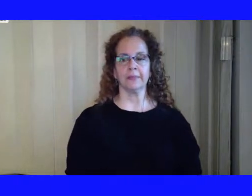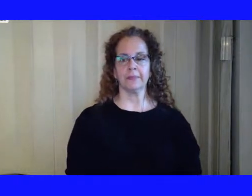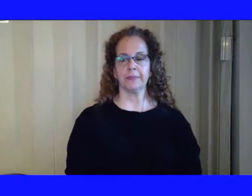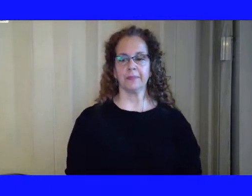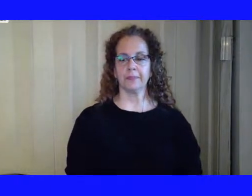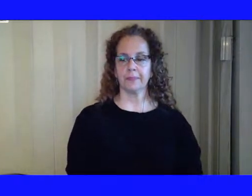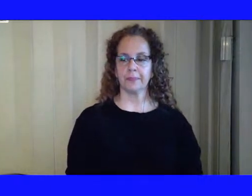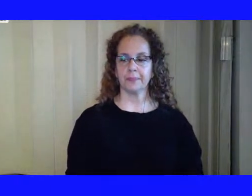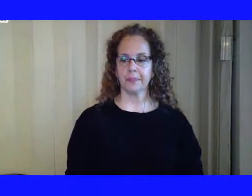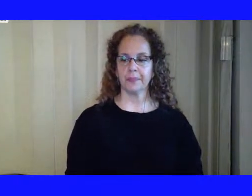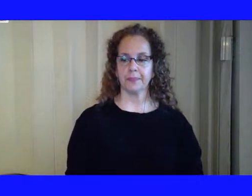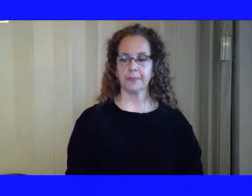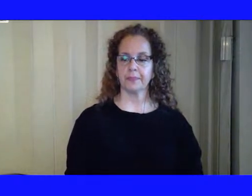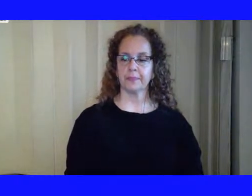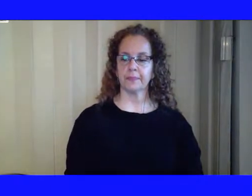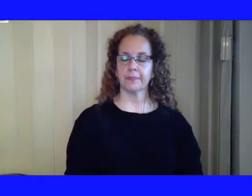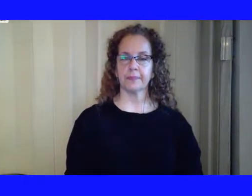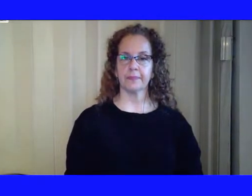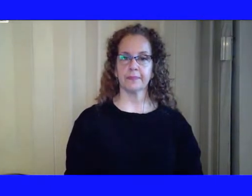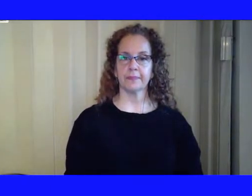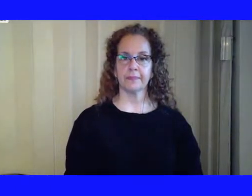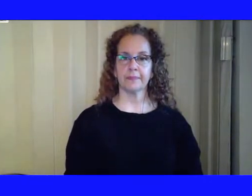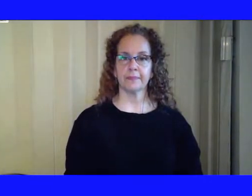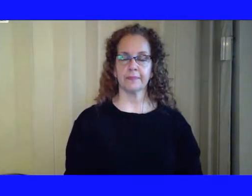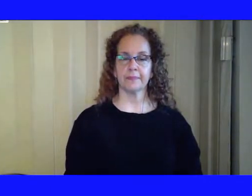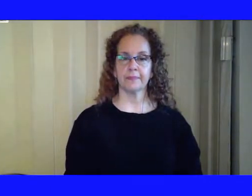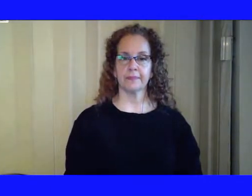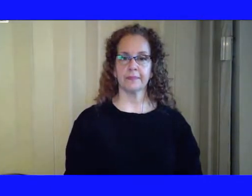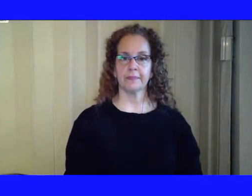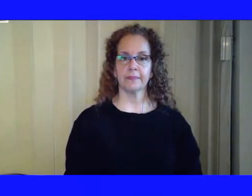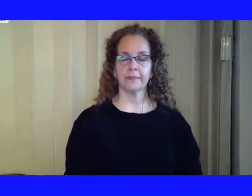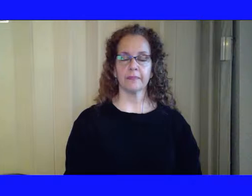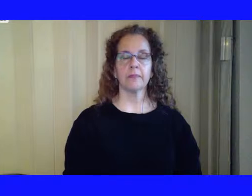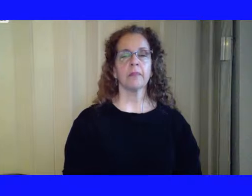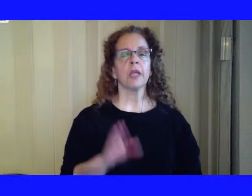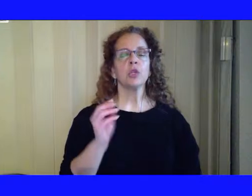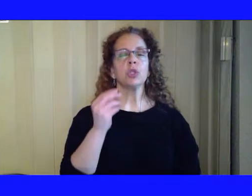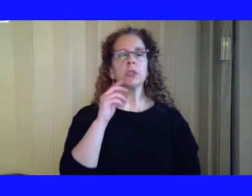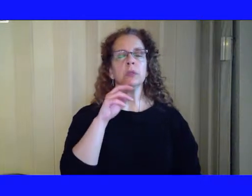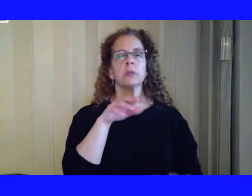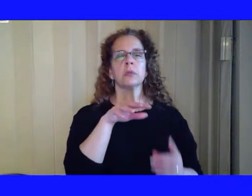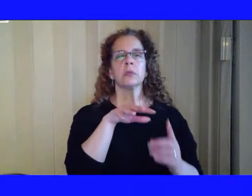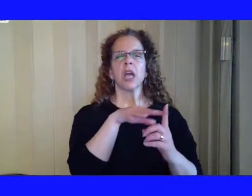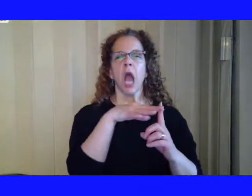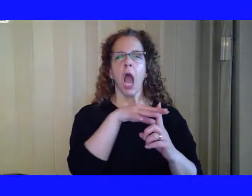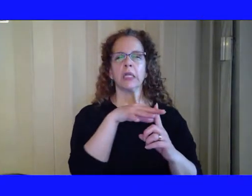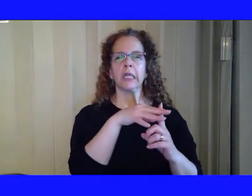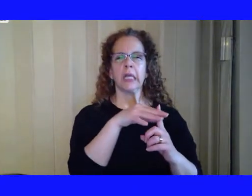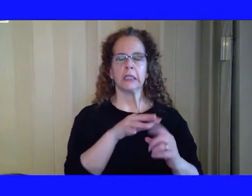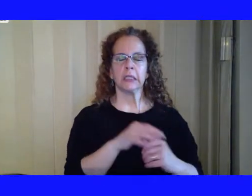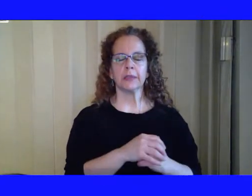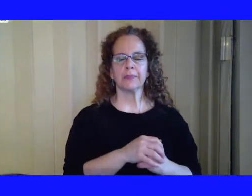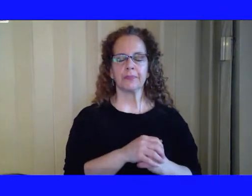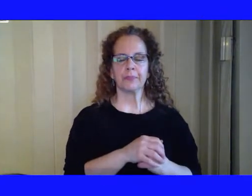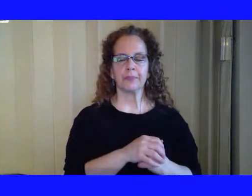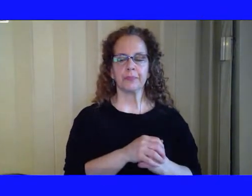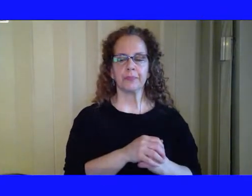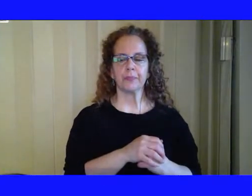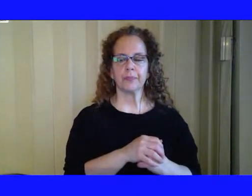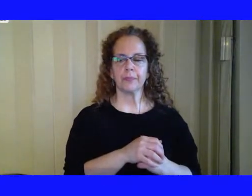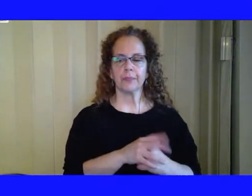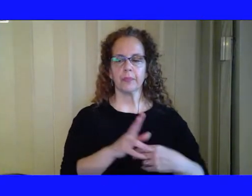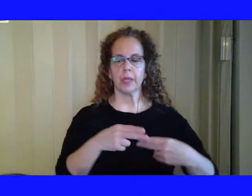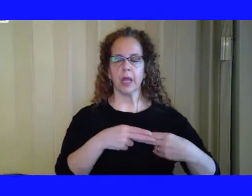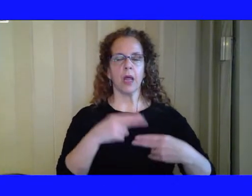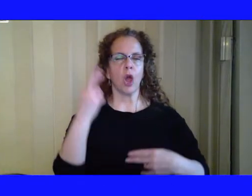internally for the Office of EEO to review. And external complaints are those either filed with the City Commission of Human Rights, the